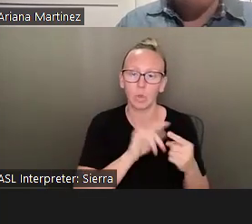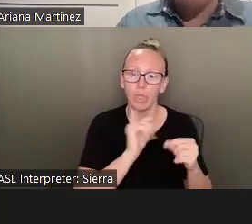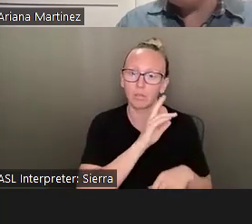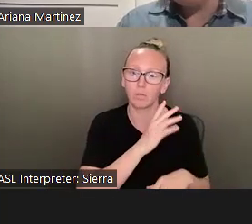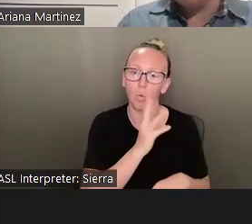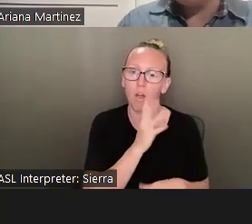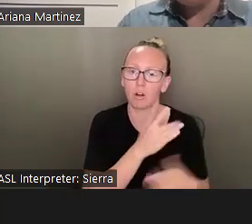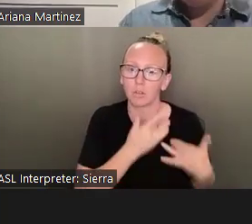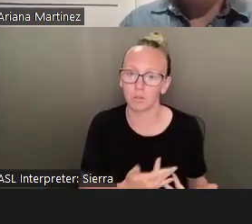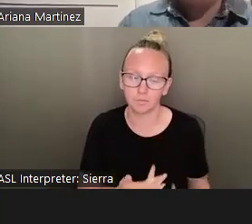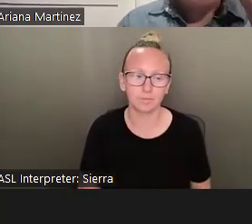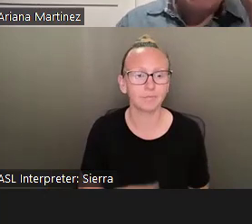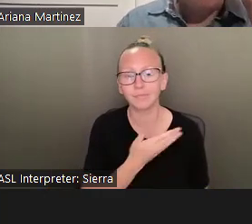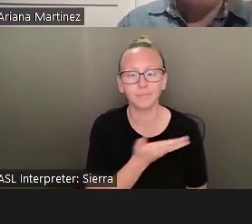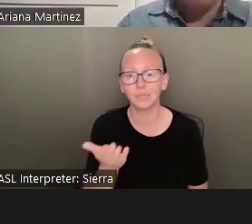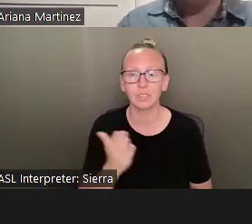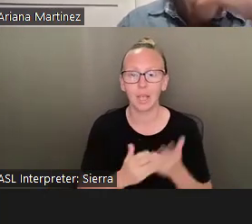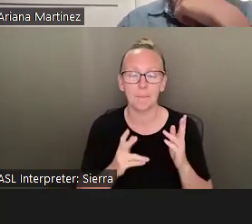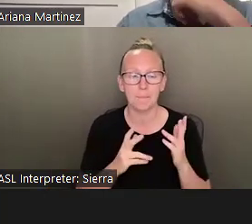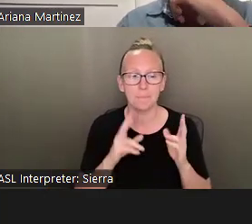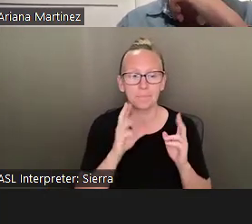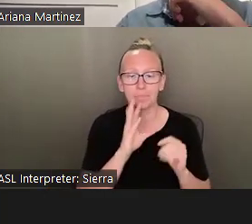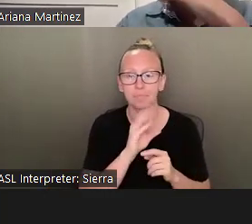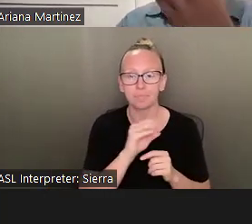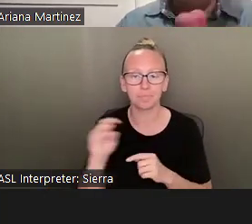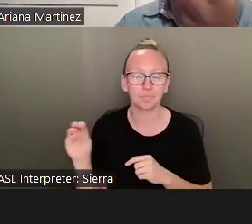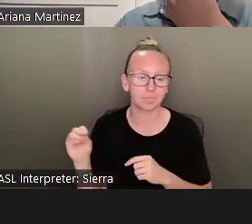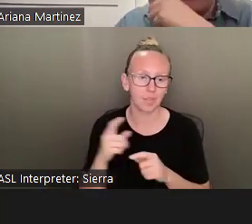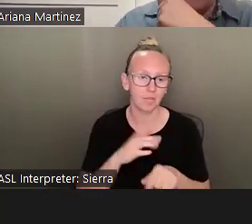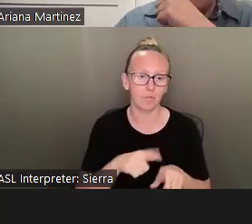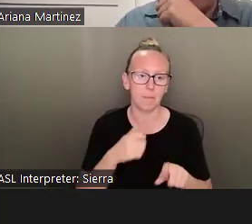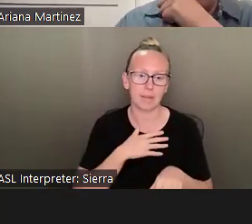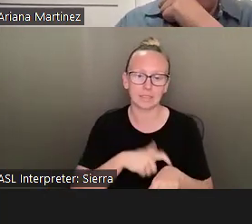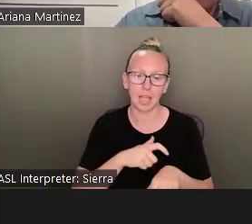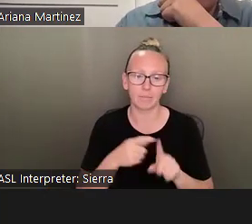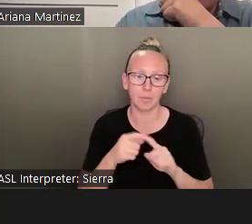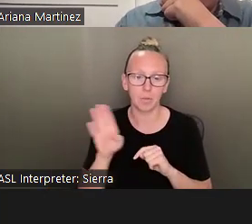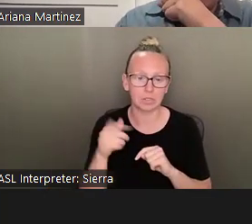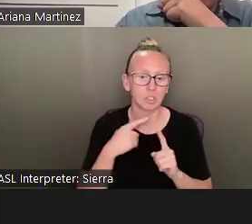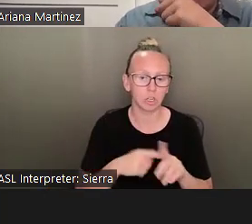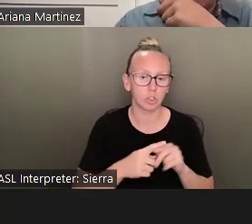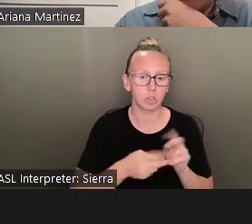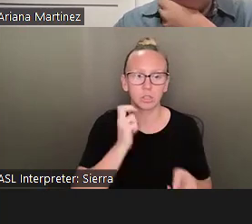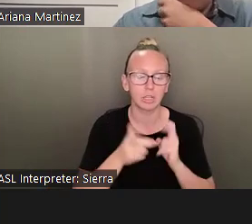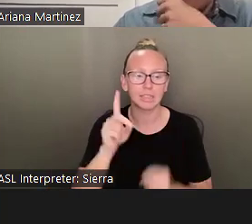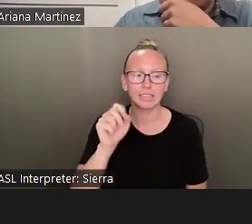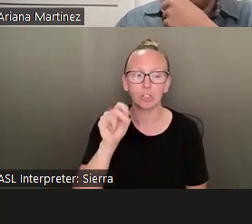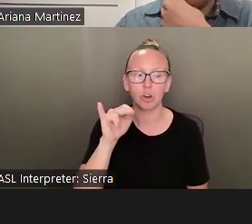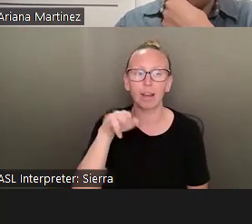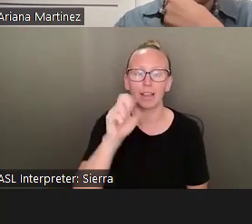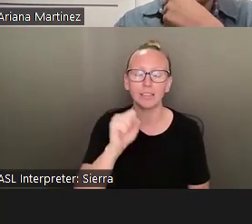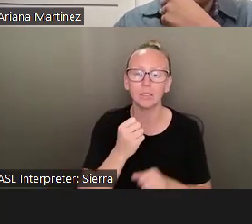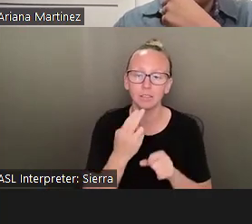And so these are just some snippets from my time along the Boise River. I started pulling detritus out of it, weaving it into